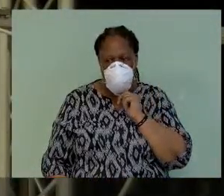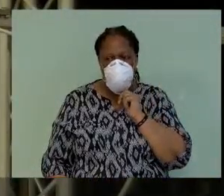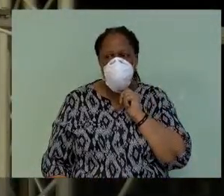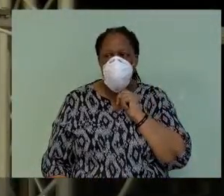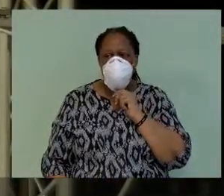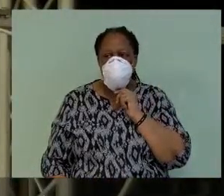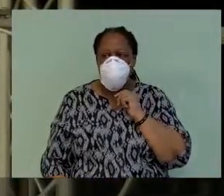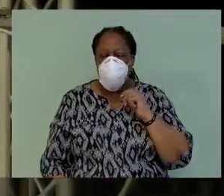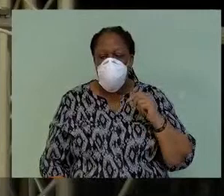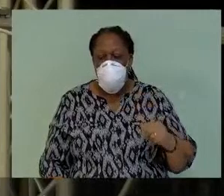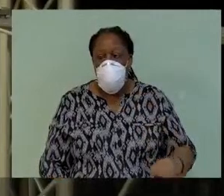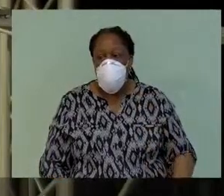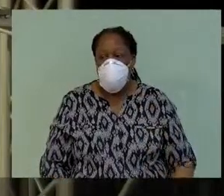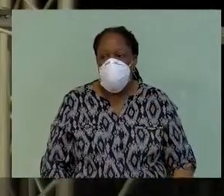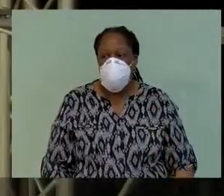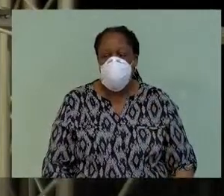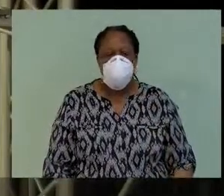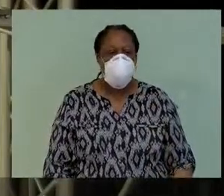Thanks.